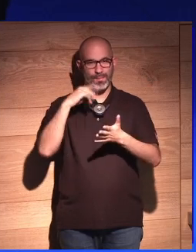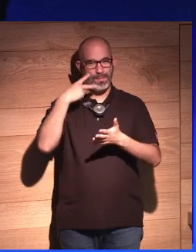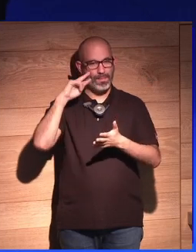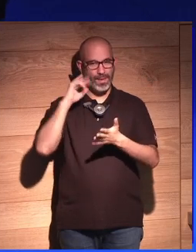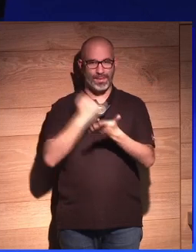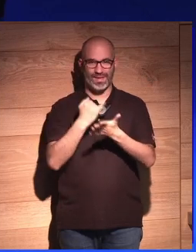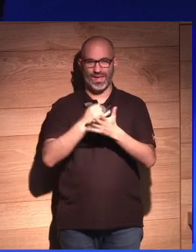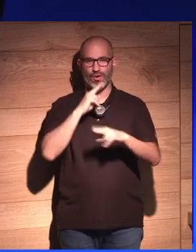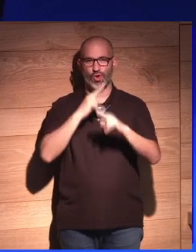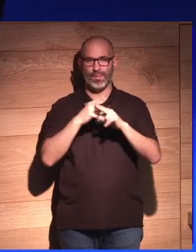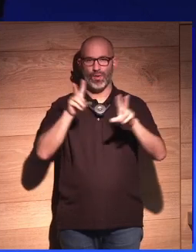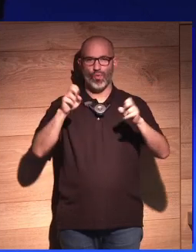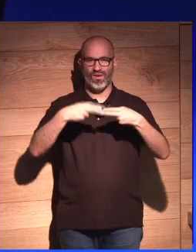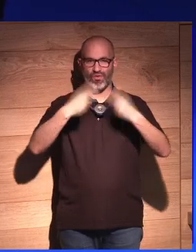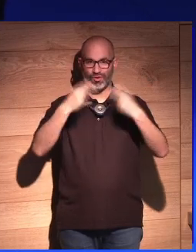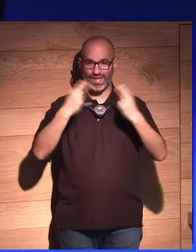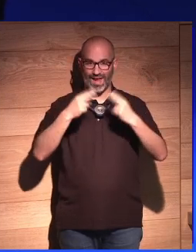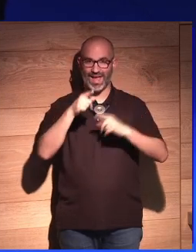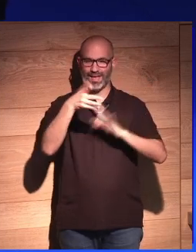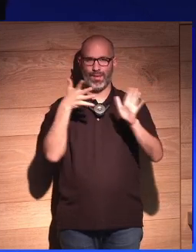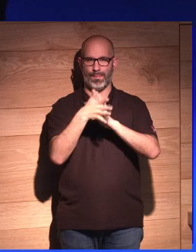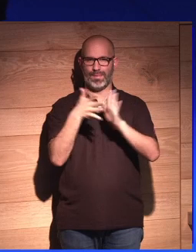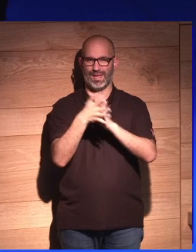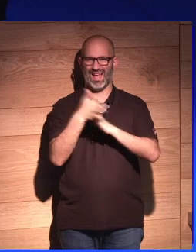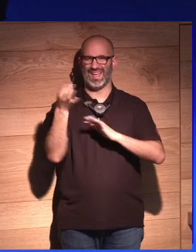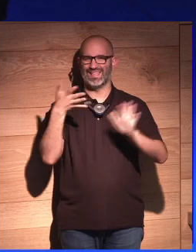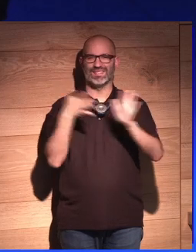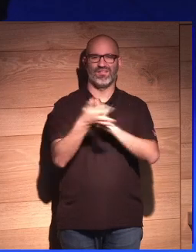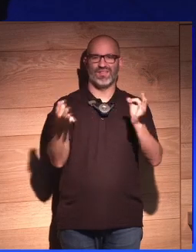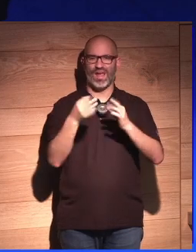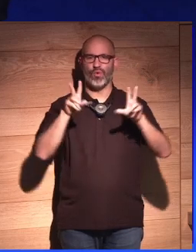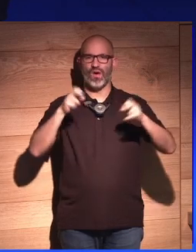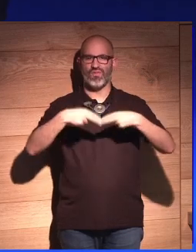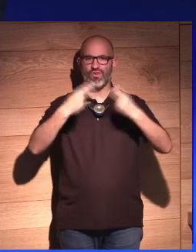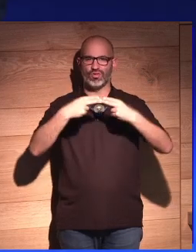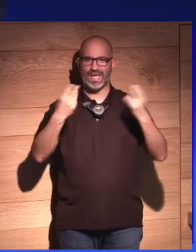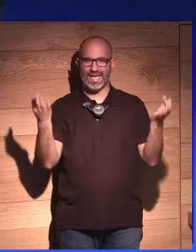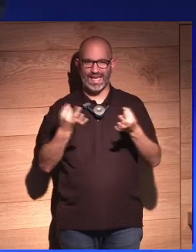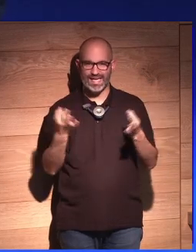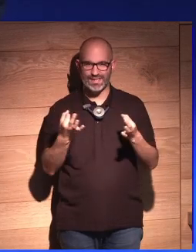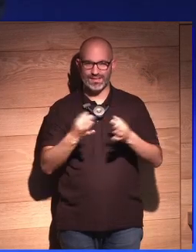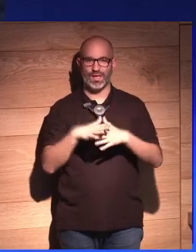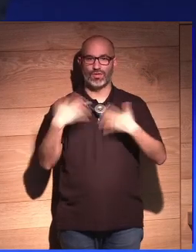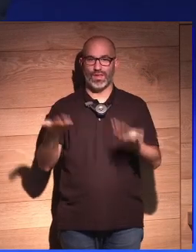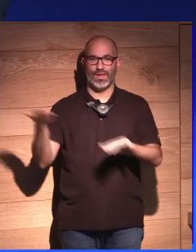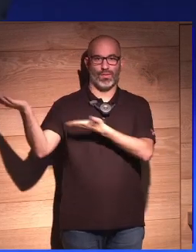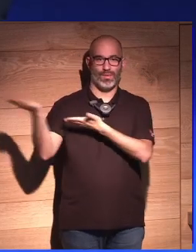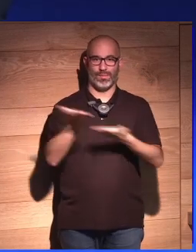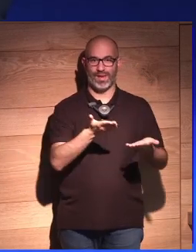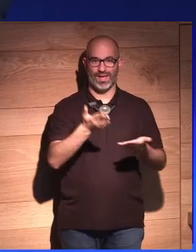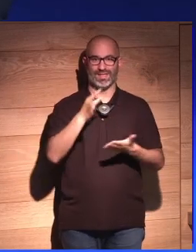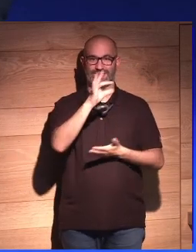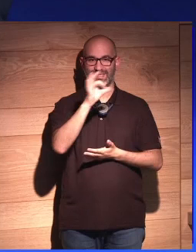of an experimental program called New Frontiers. She's going to explain what is this about.